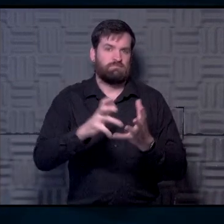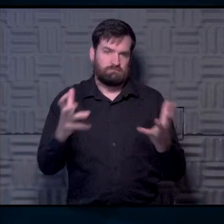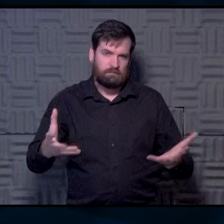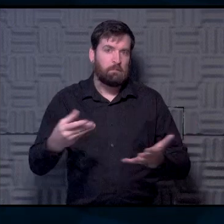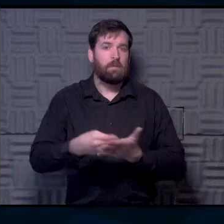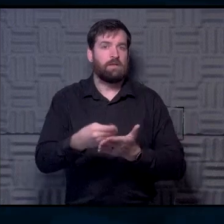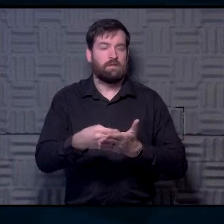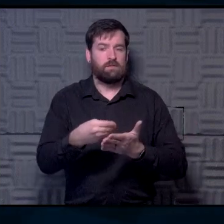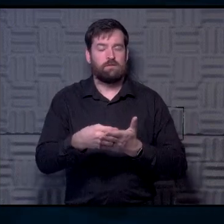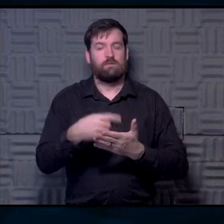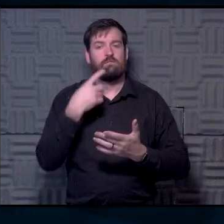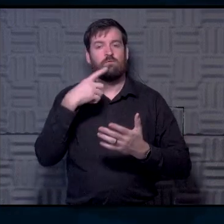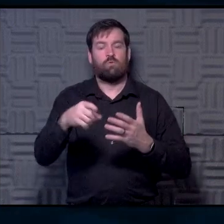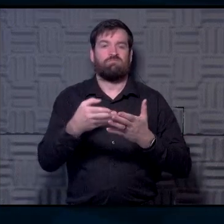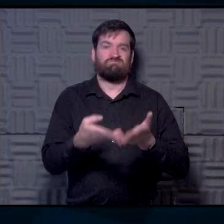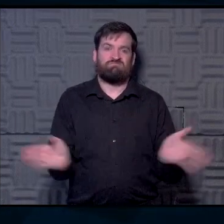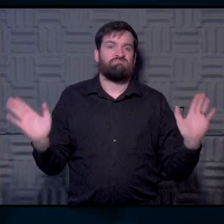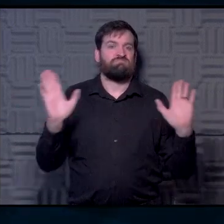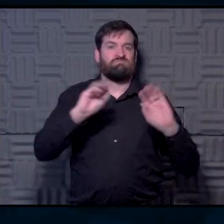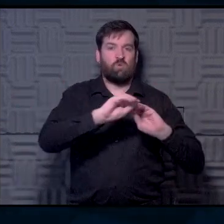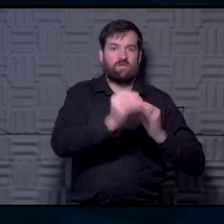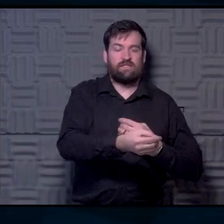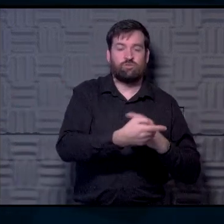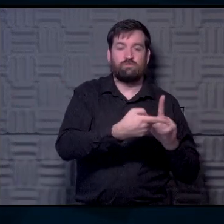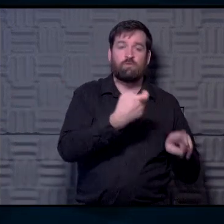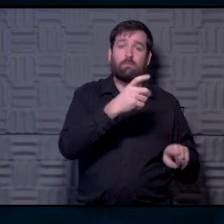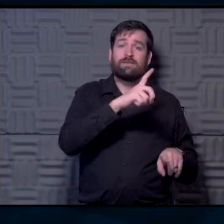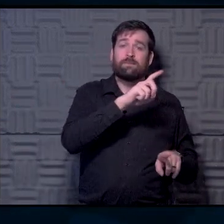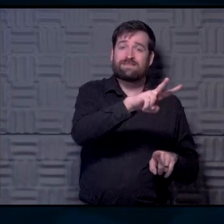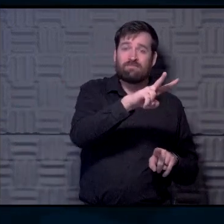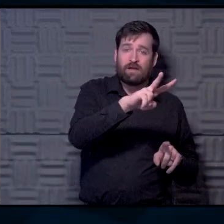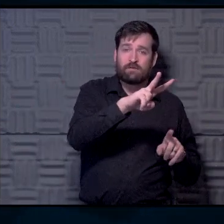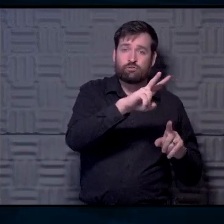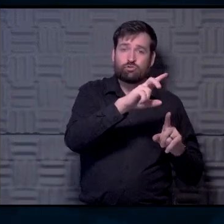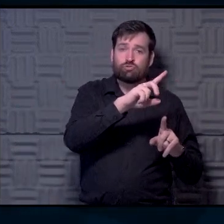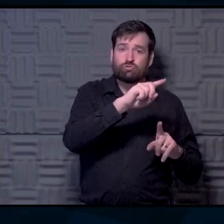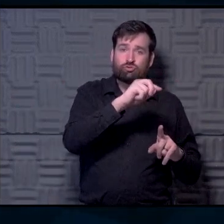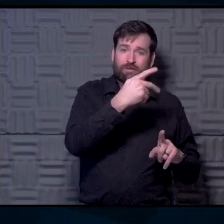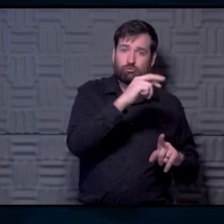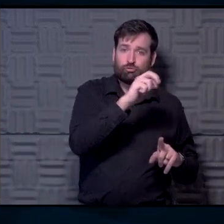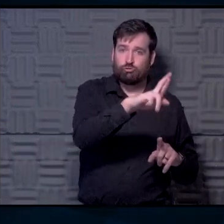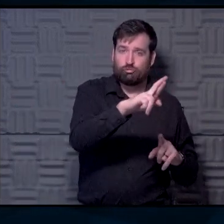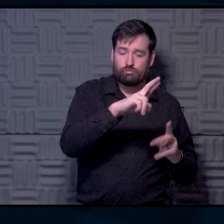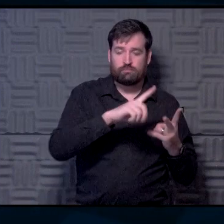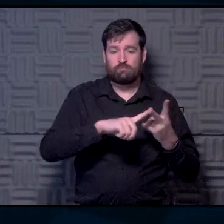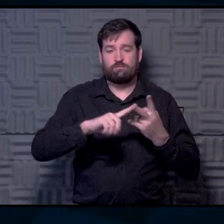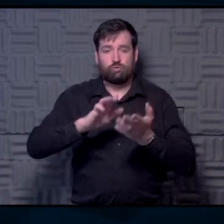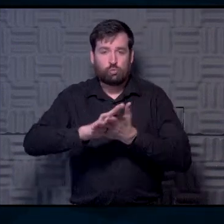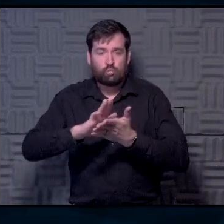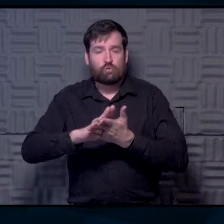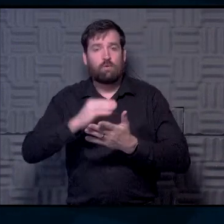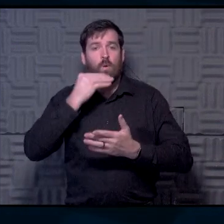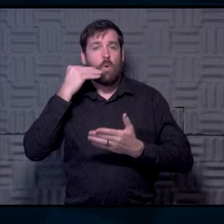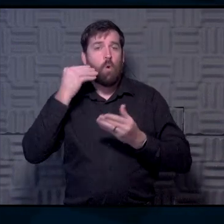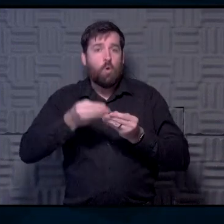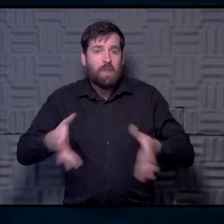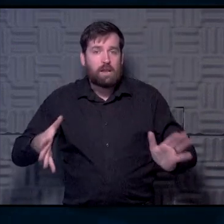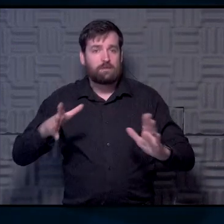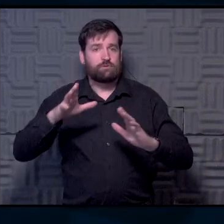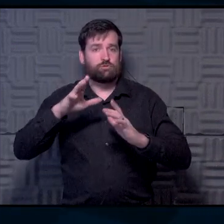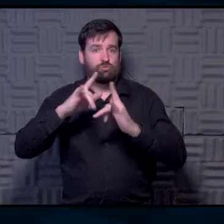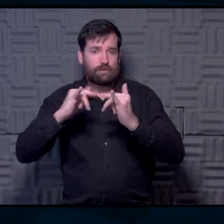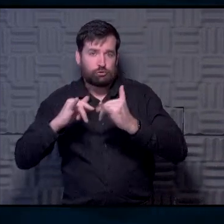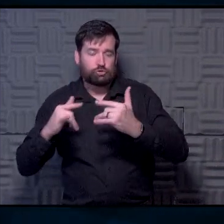of organizations, all the way from domestic violence shelters to schools, homeless shelters, anywhere